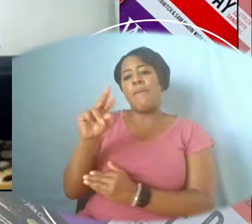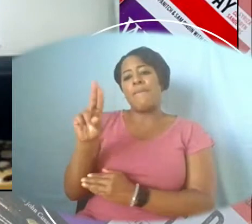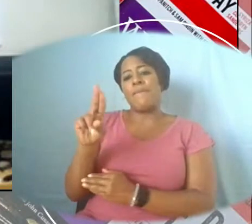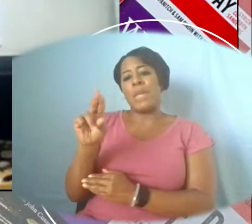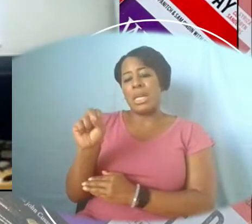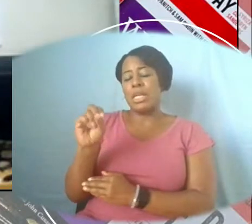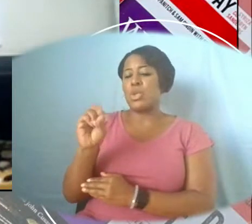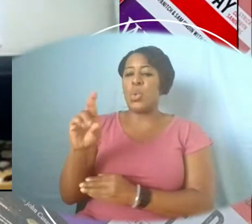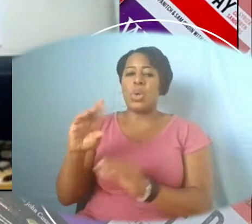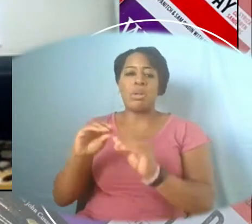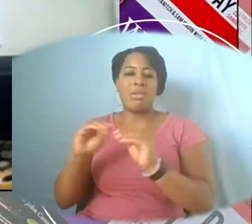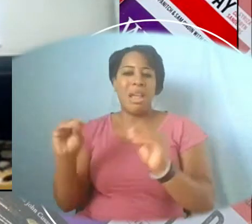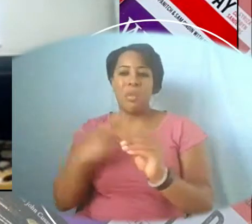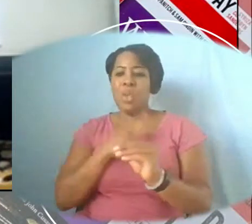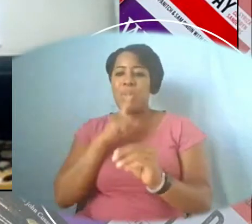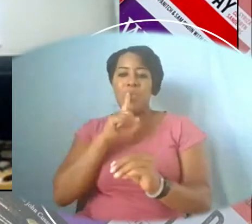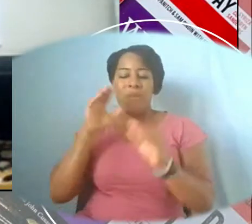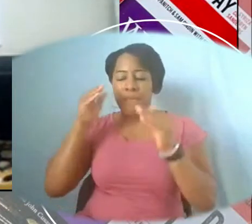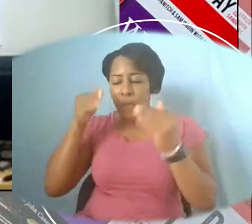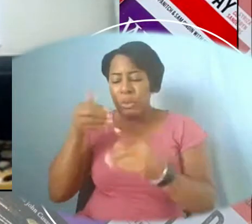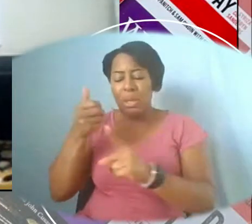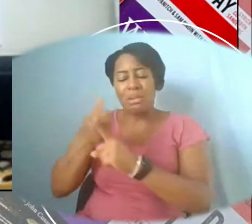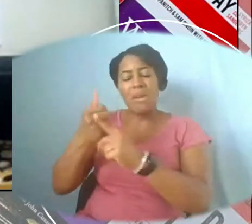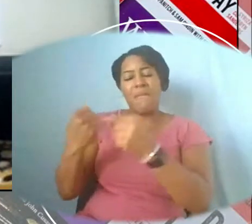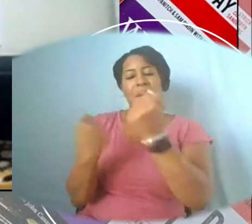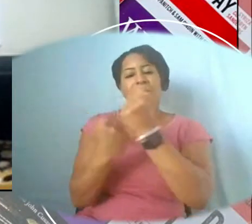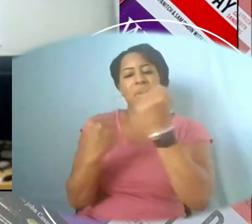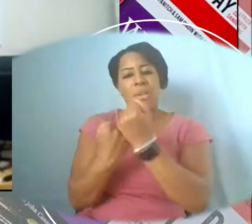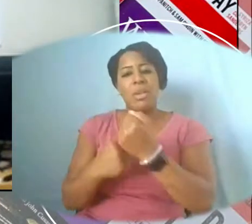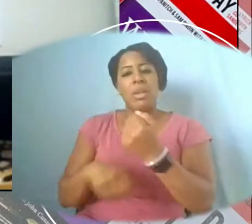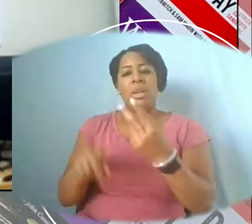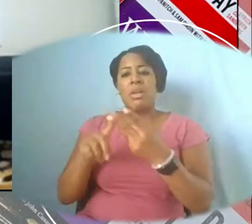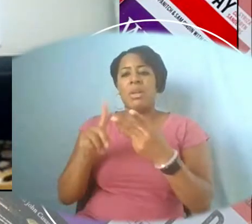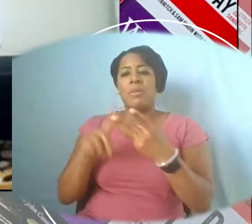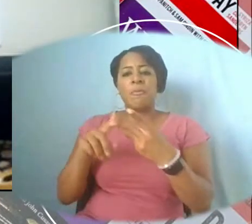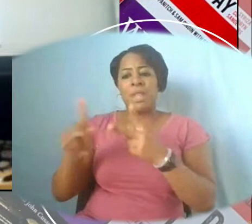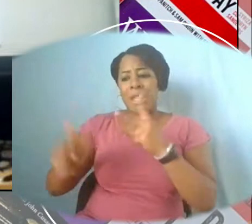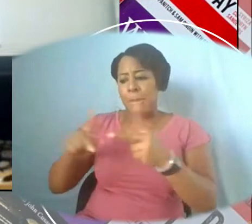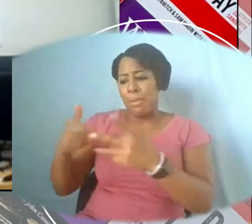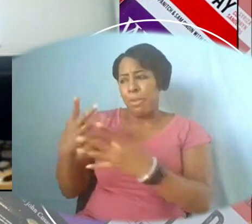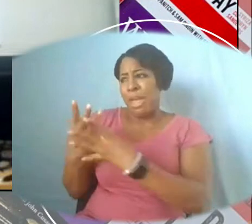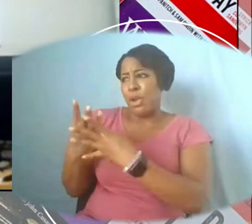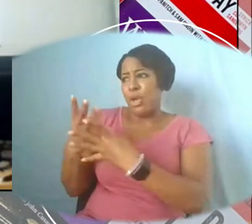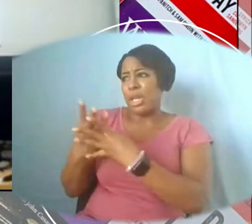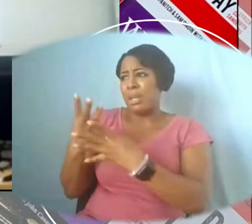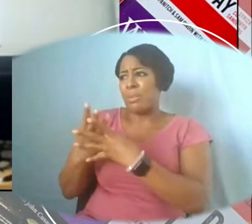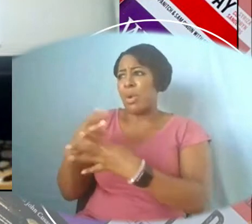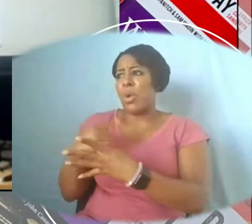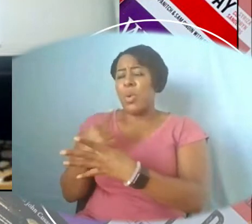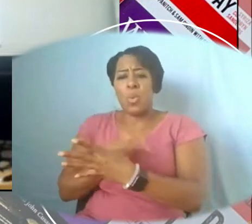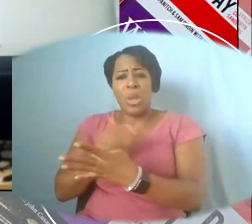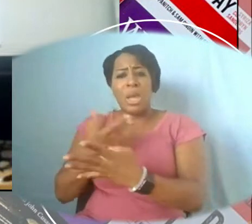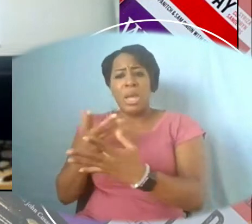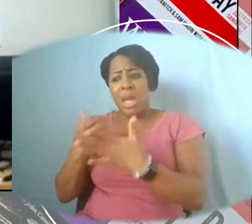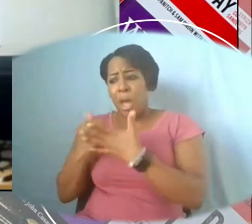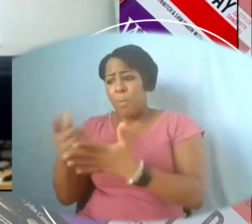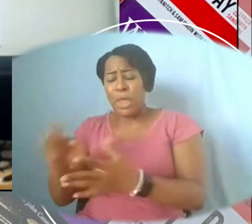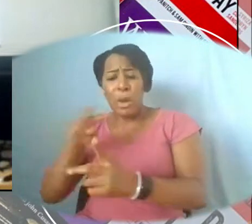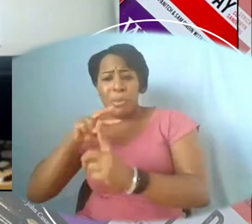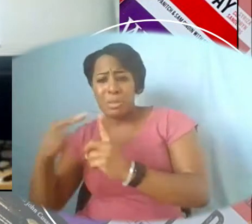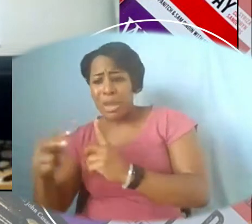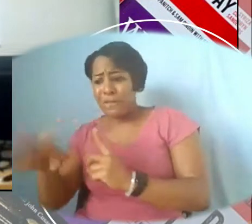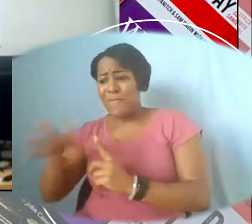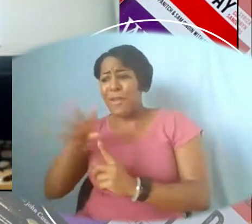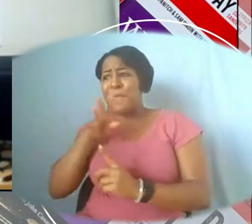self-advocacy, lending voice, amplifying the voices of those that are incarcerated. And pretty soon after November 3rd, we're going to